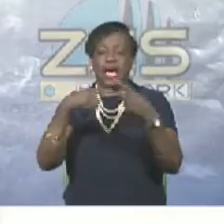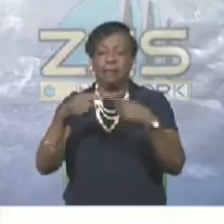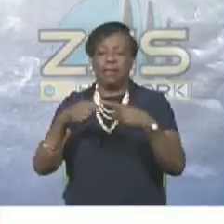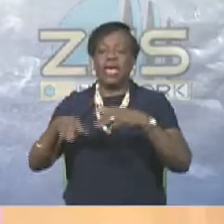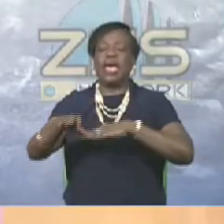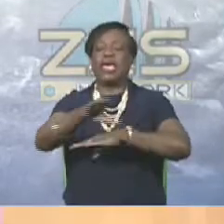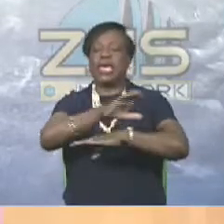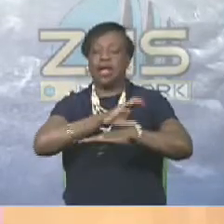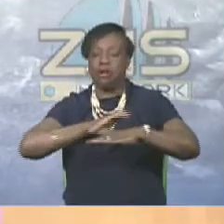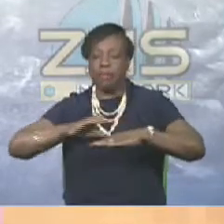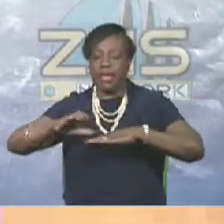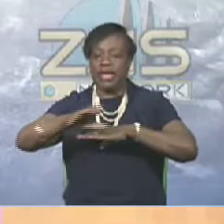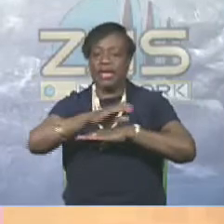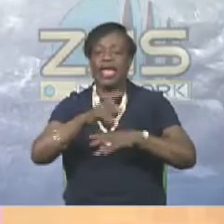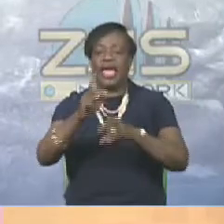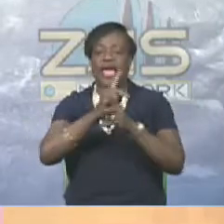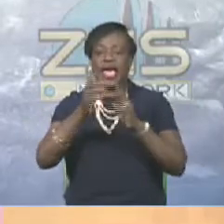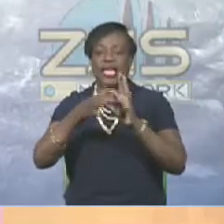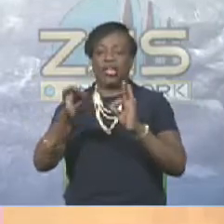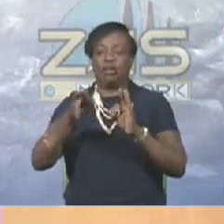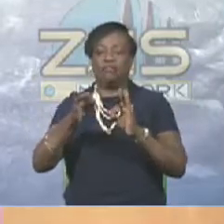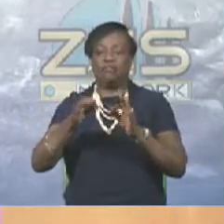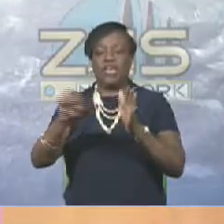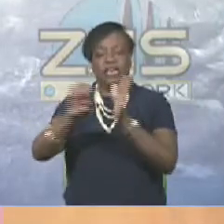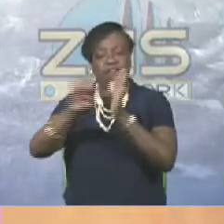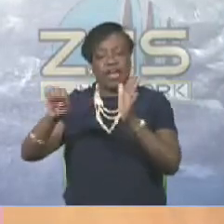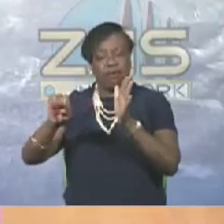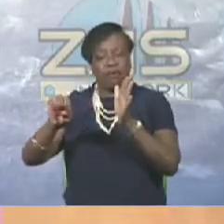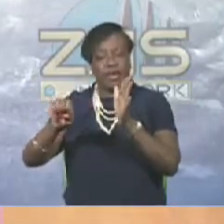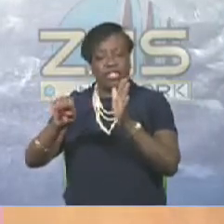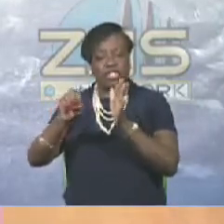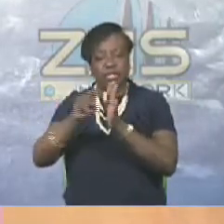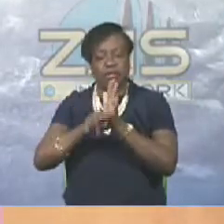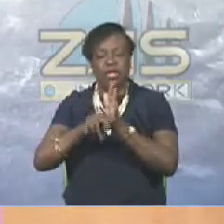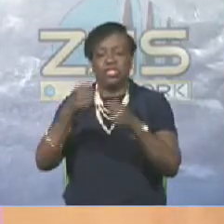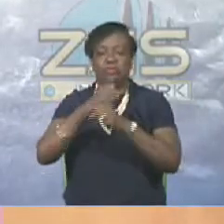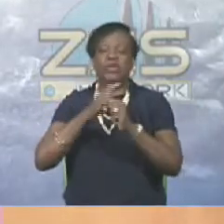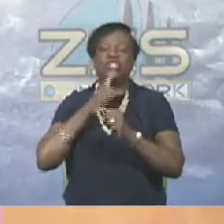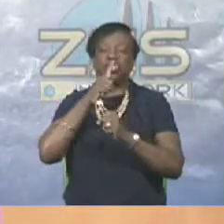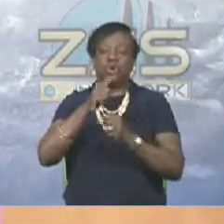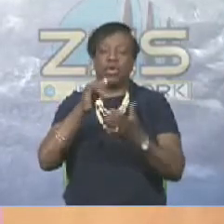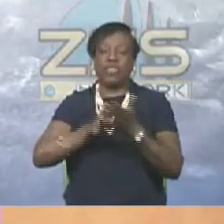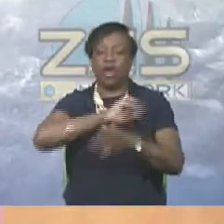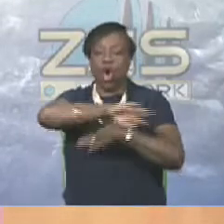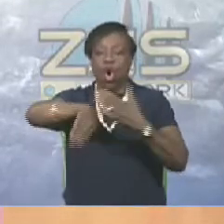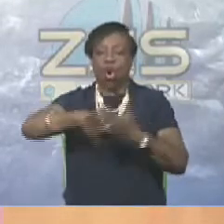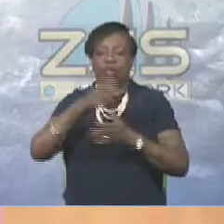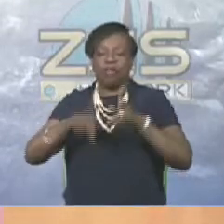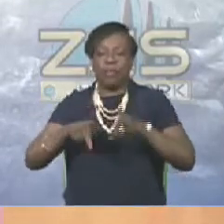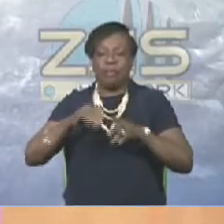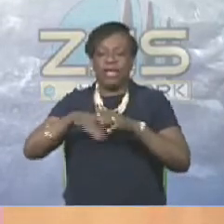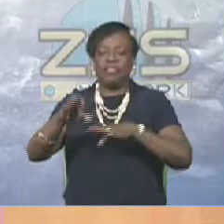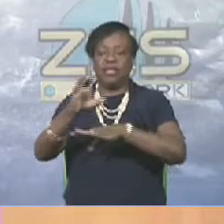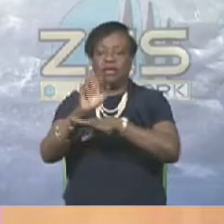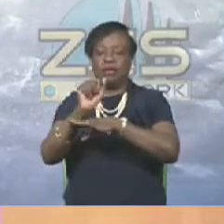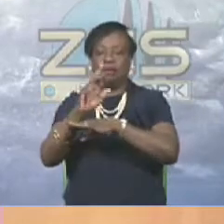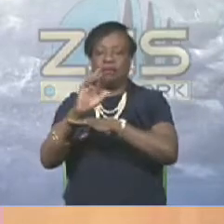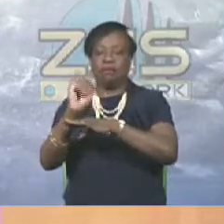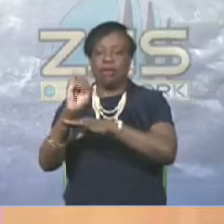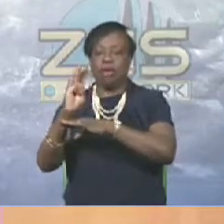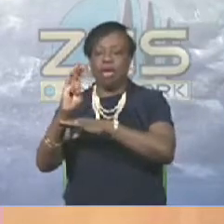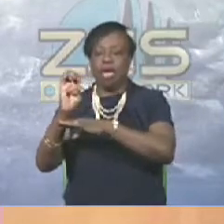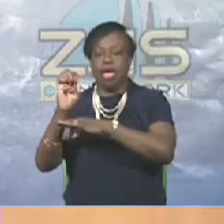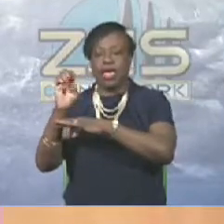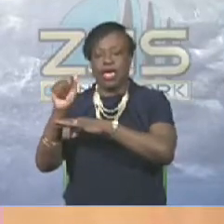Caribbean-type evacuation to ensure safety of all of our Caribbean nation and every individual within